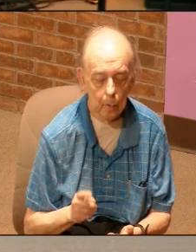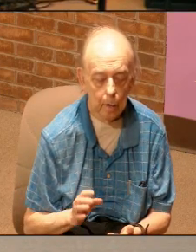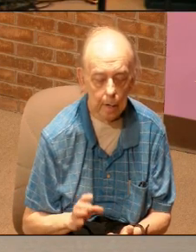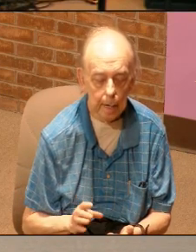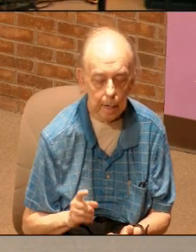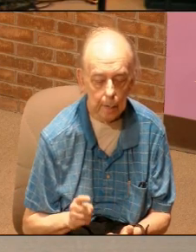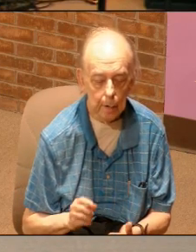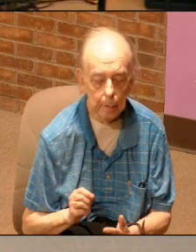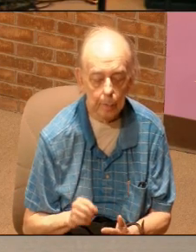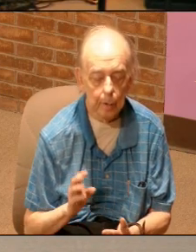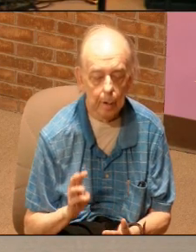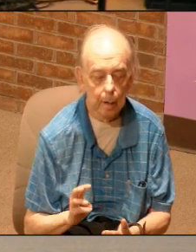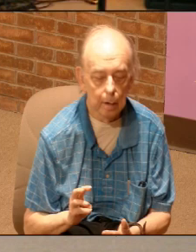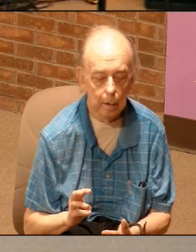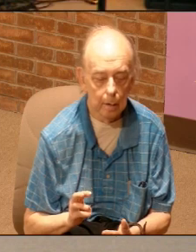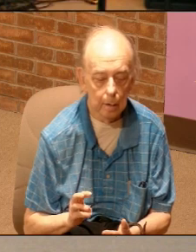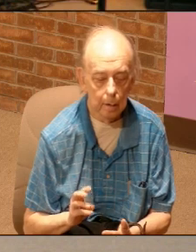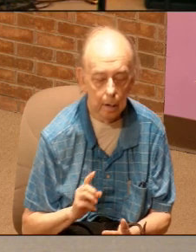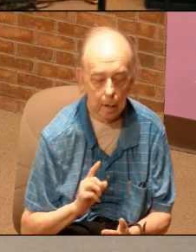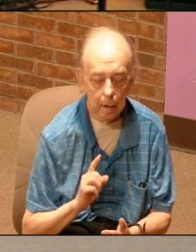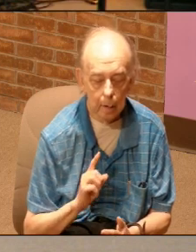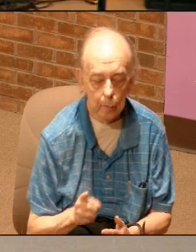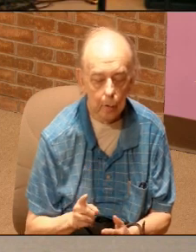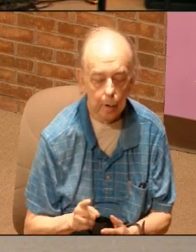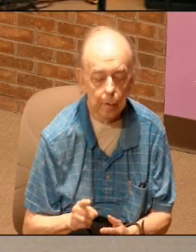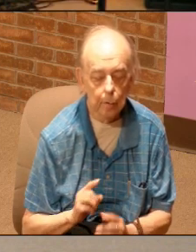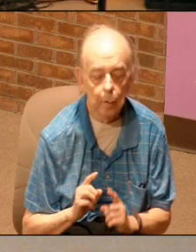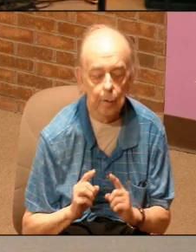181.6. I'm going in the opposite direction.